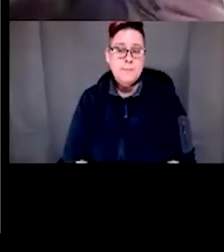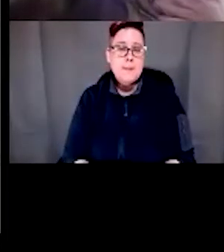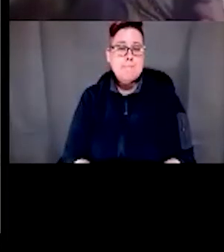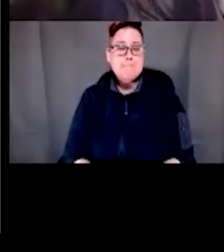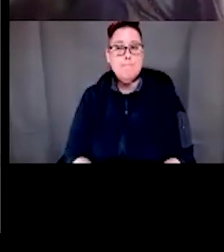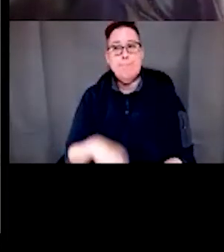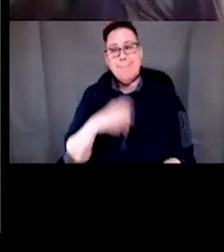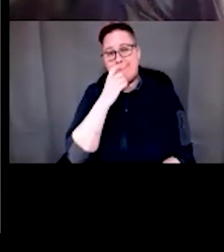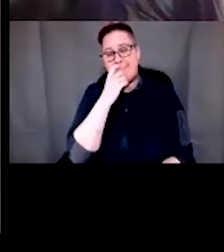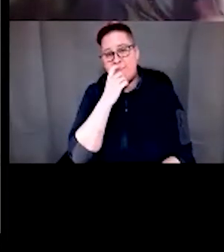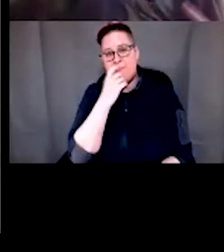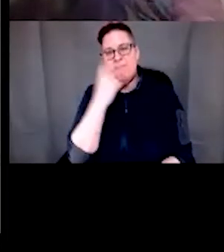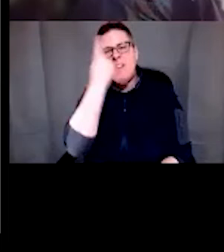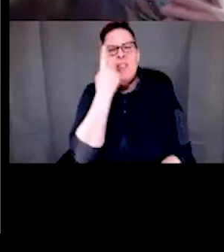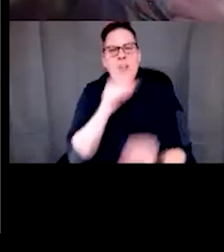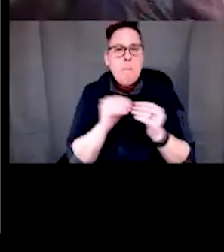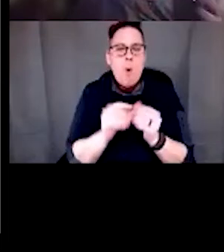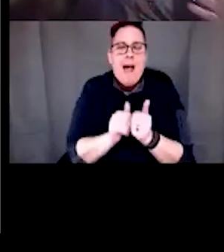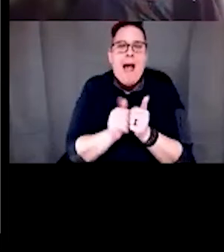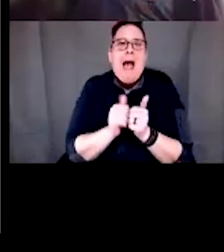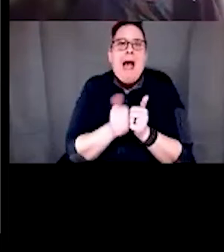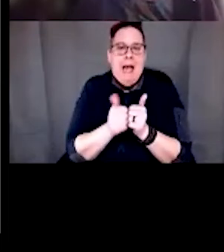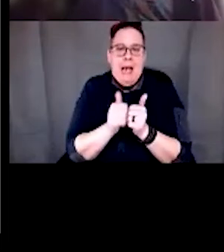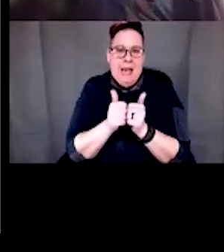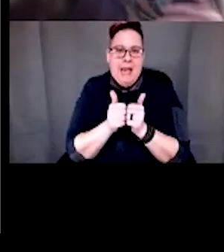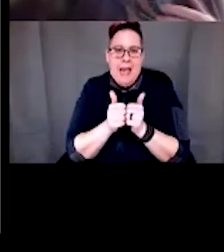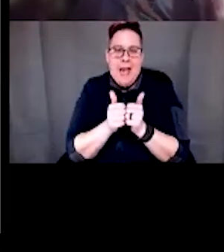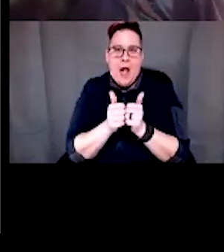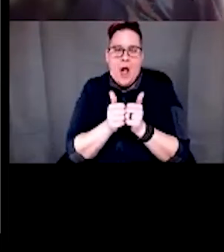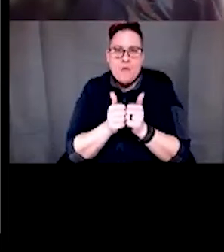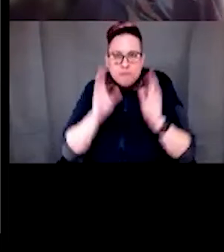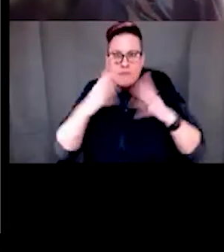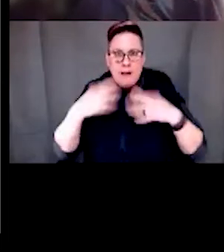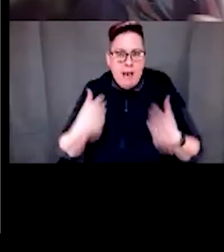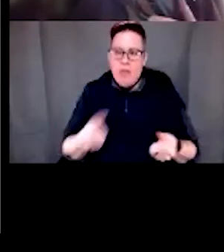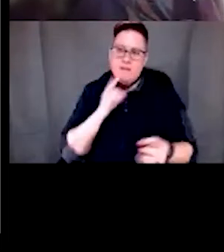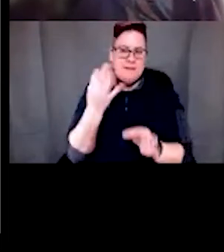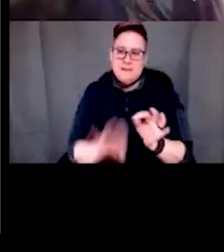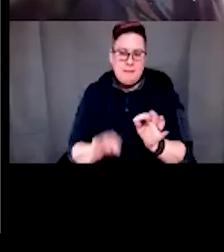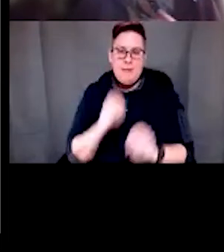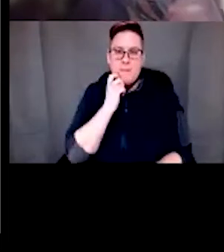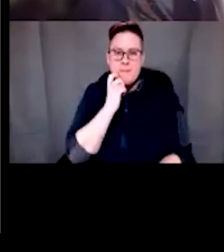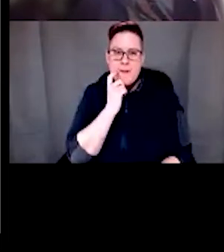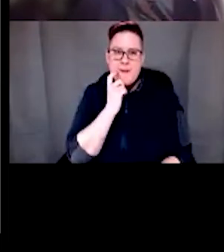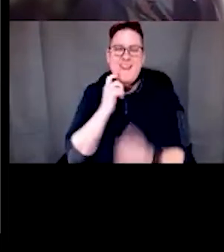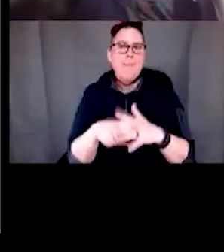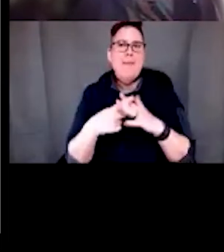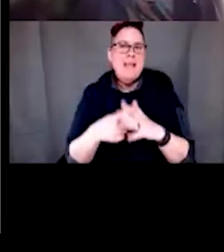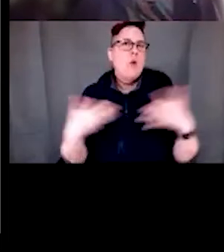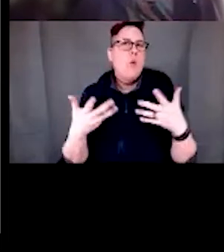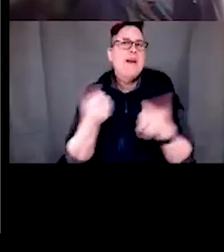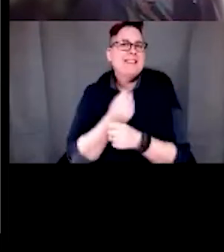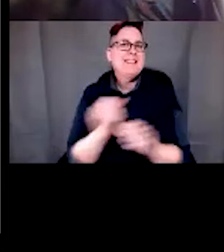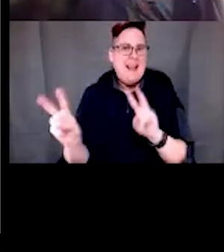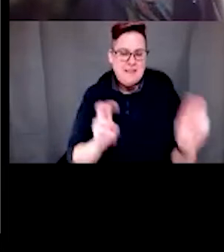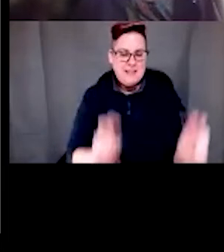Now, if we think about that a little deeper, the how of attending to health, really simple. You can begin with what are the safety